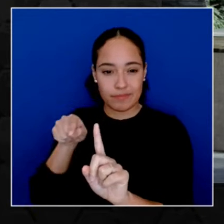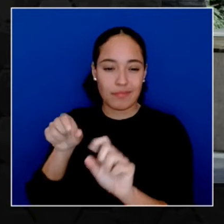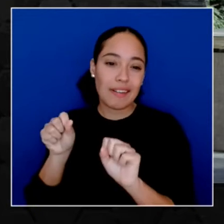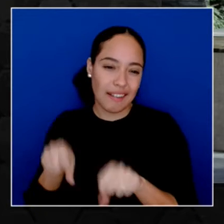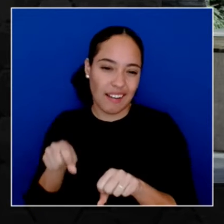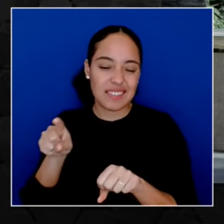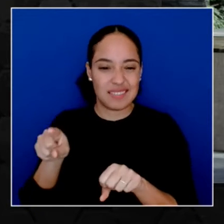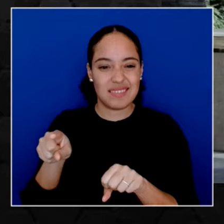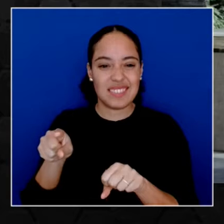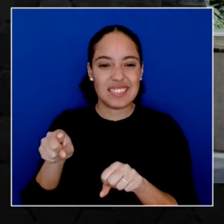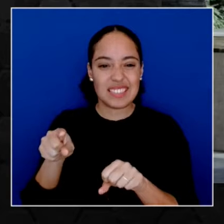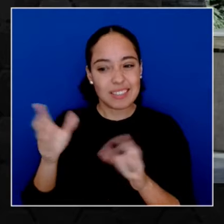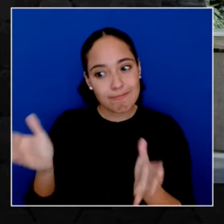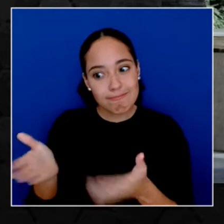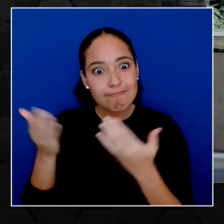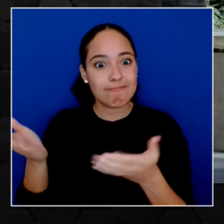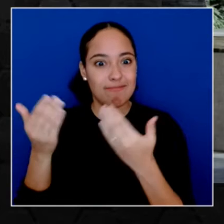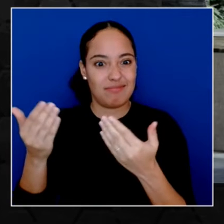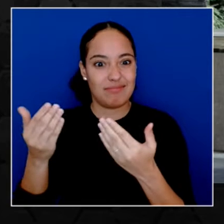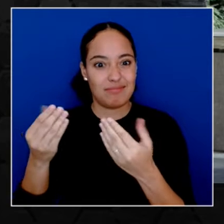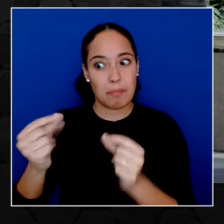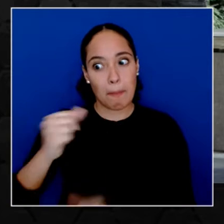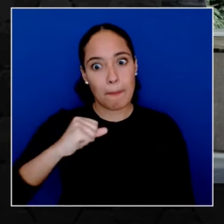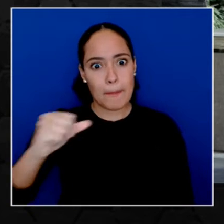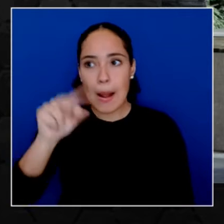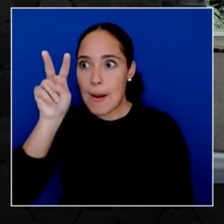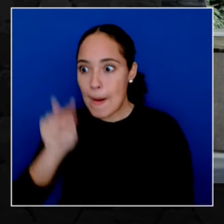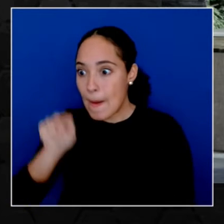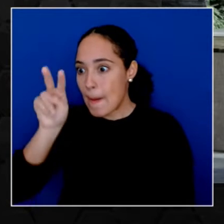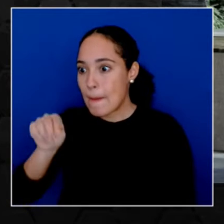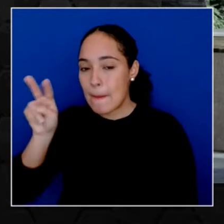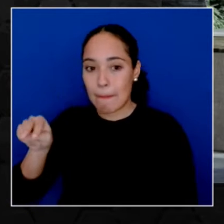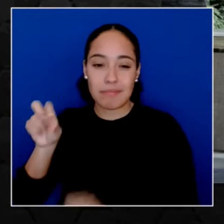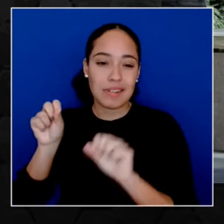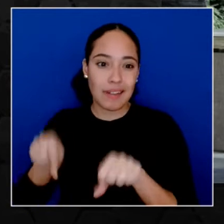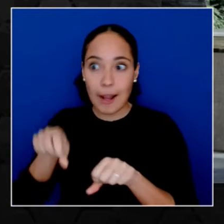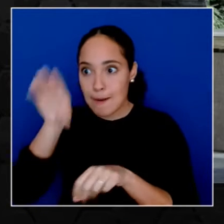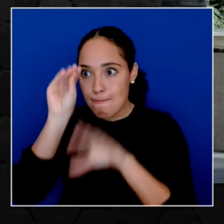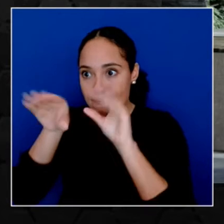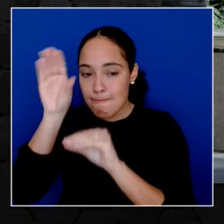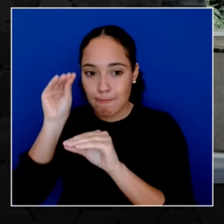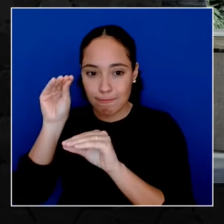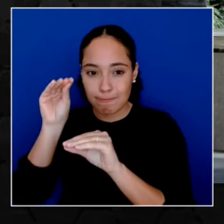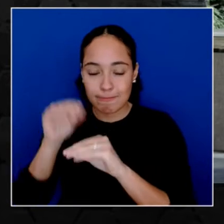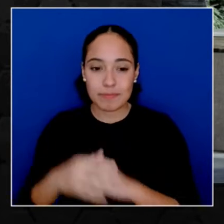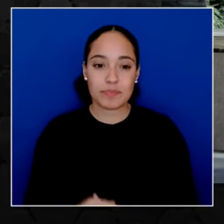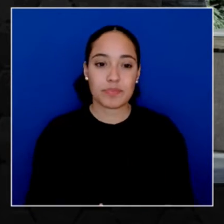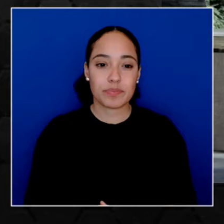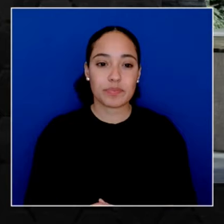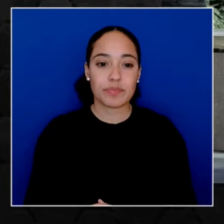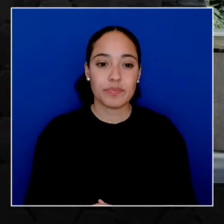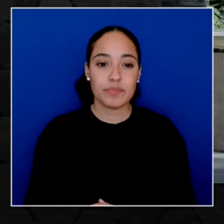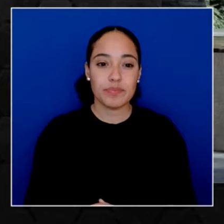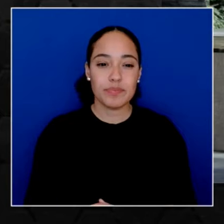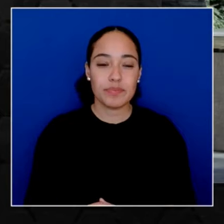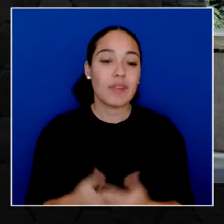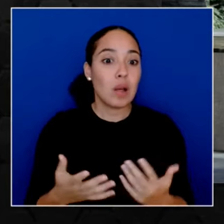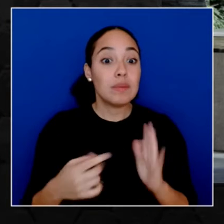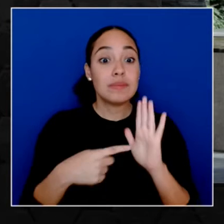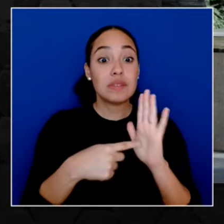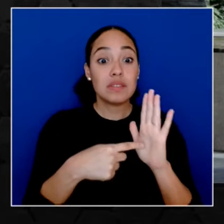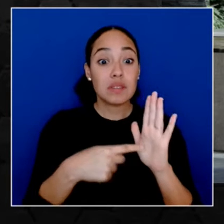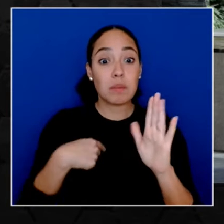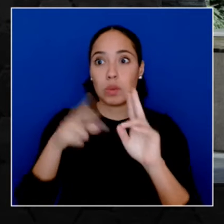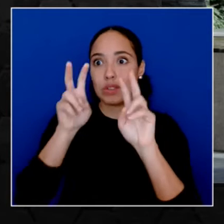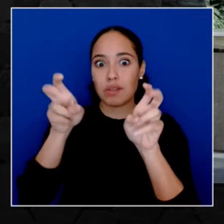Also, at times, suppose you want to quickly refer, like, okay, I just want to go through this topic. So in video-based, you have